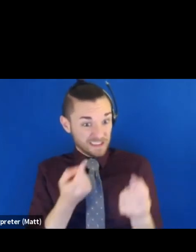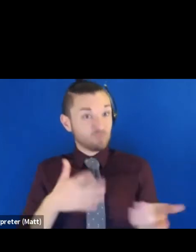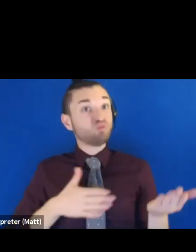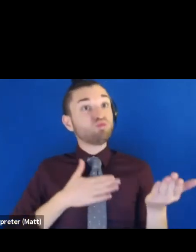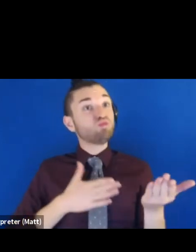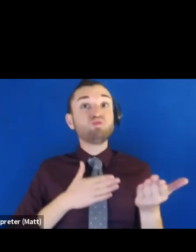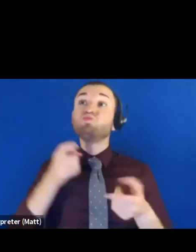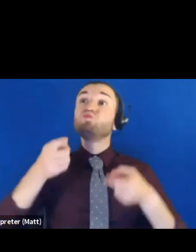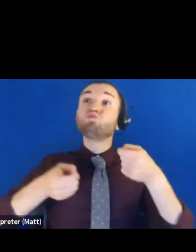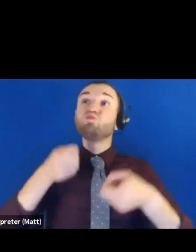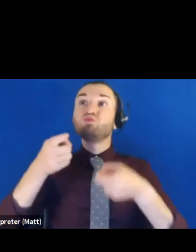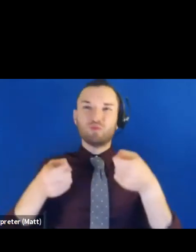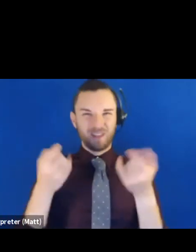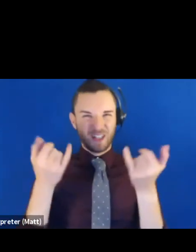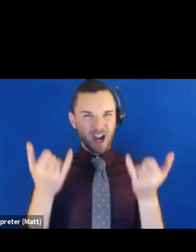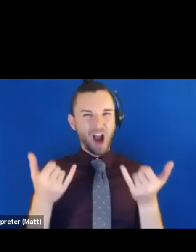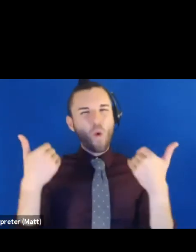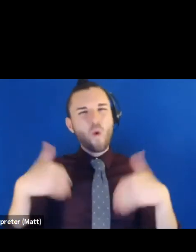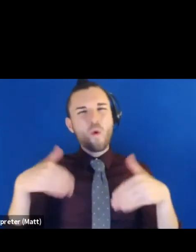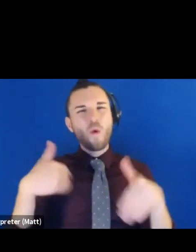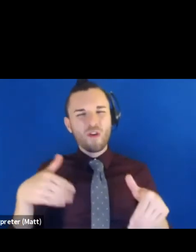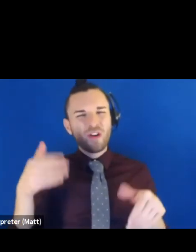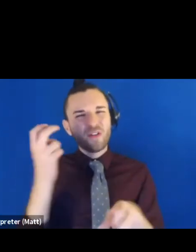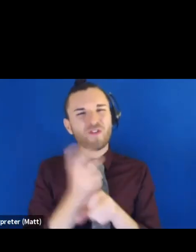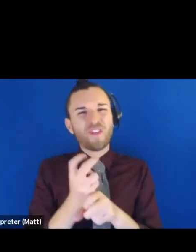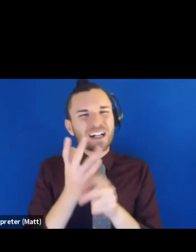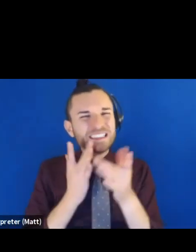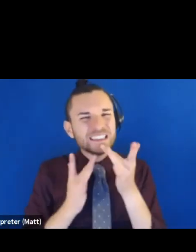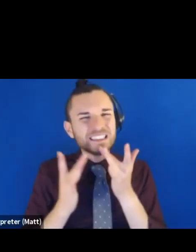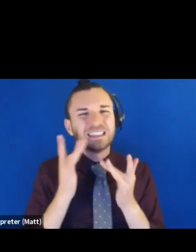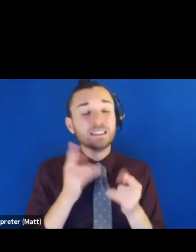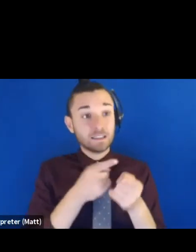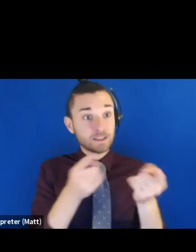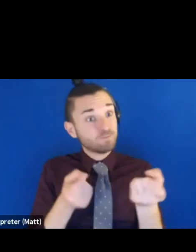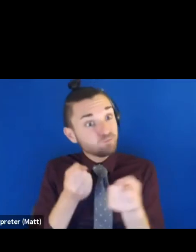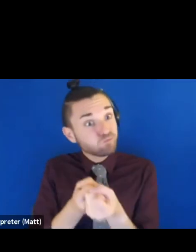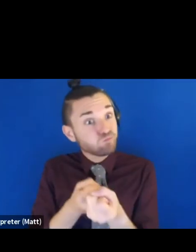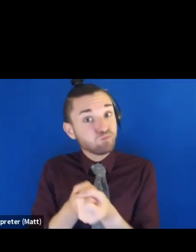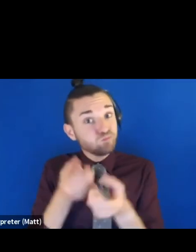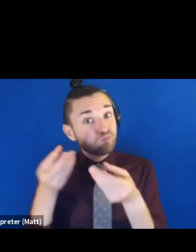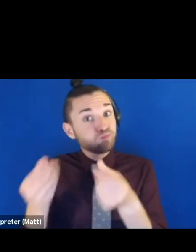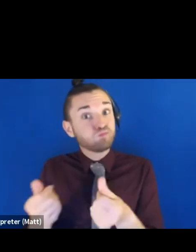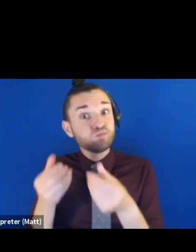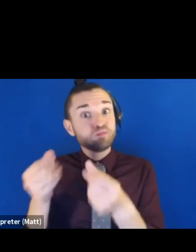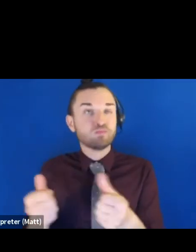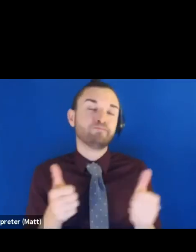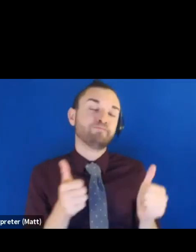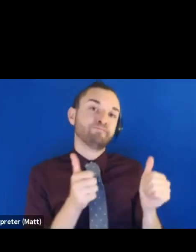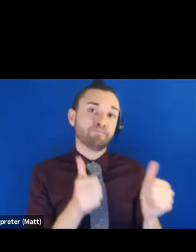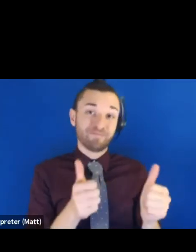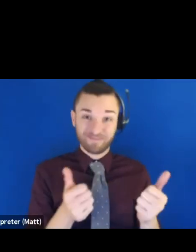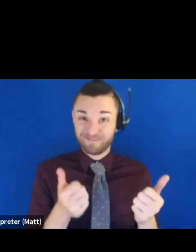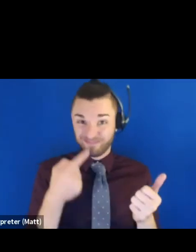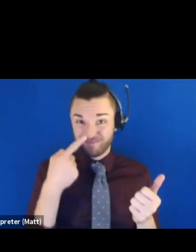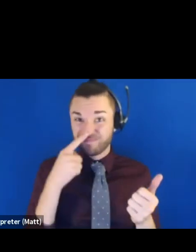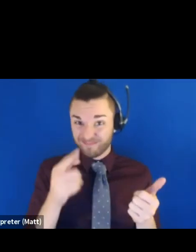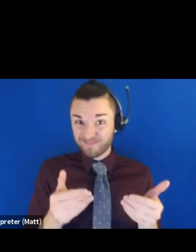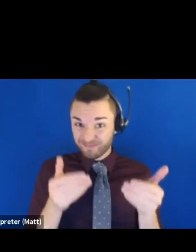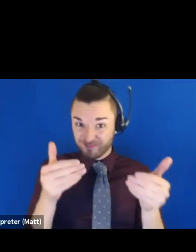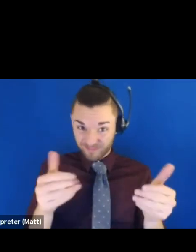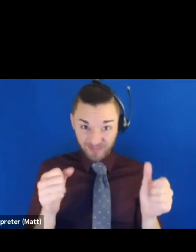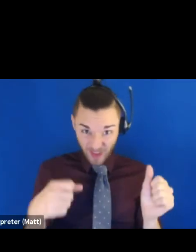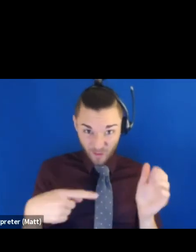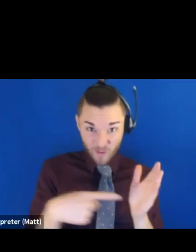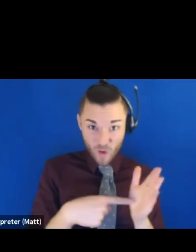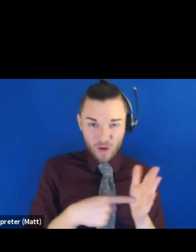these challenging times. If you've not already done so, please consider making a donation so that we can be here